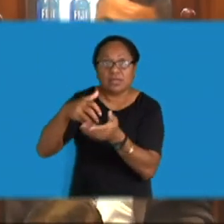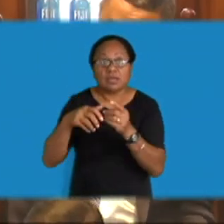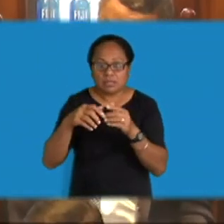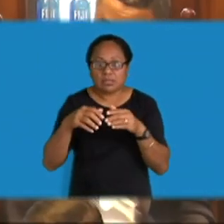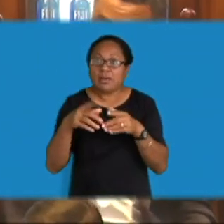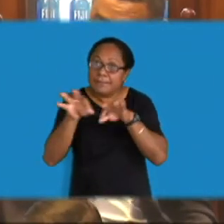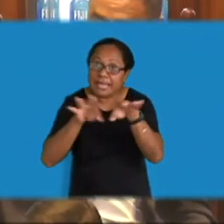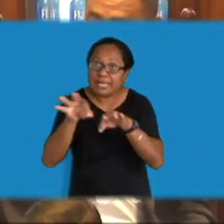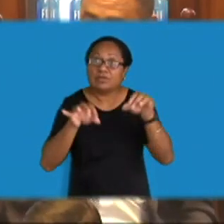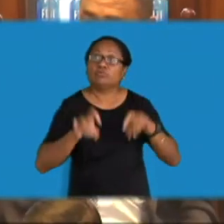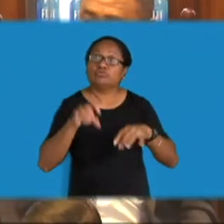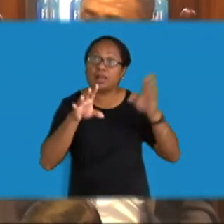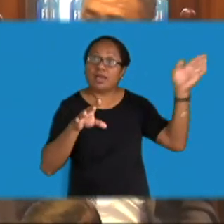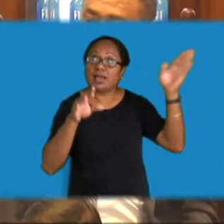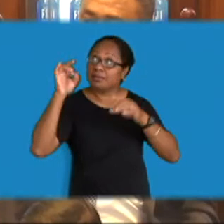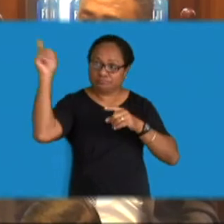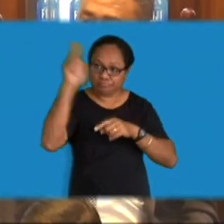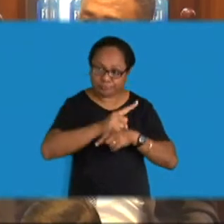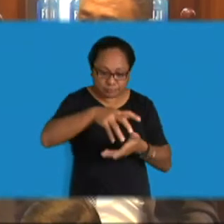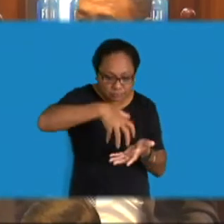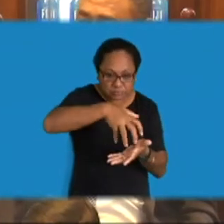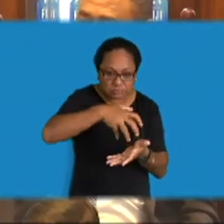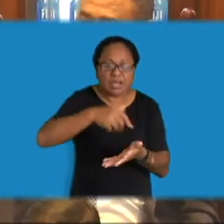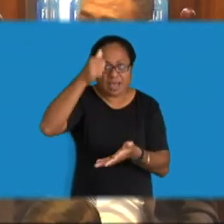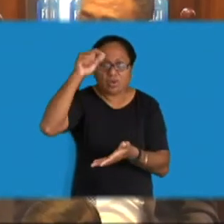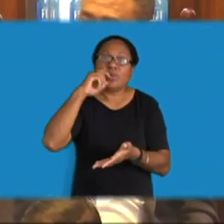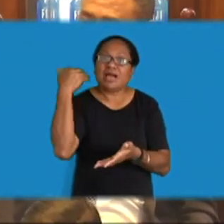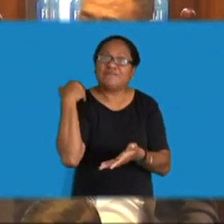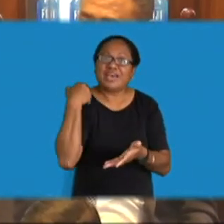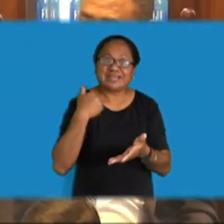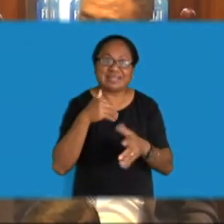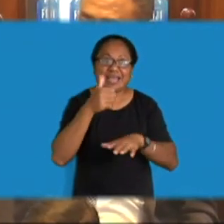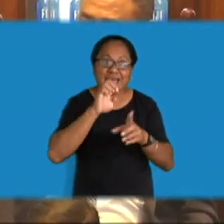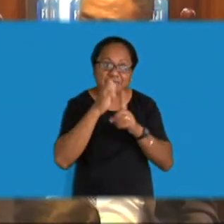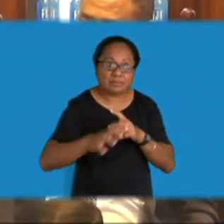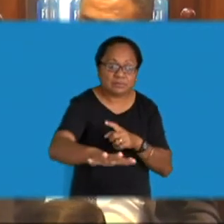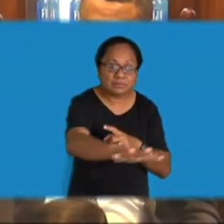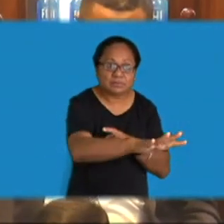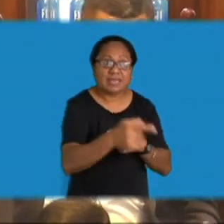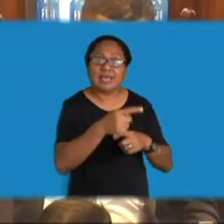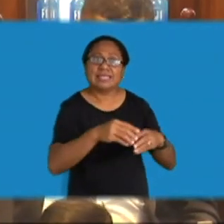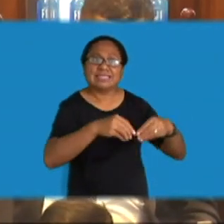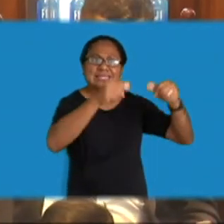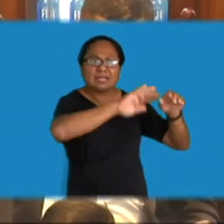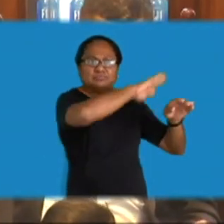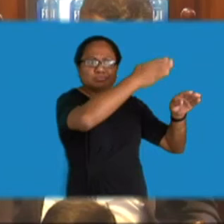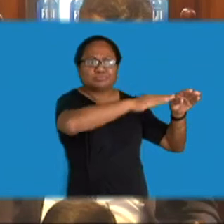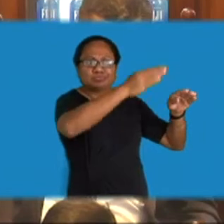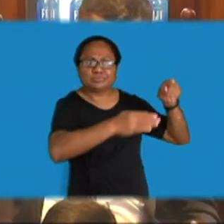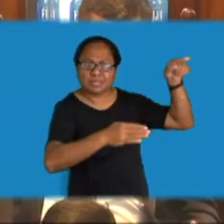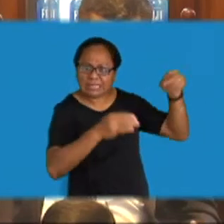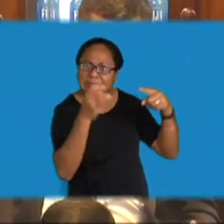Singatoka River by an Australian company, will no doubt have an effect on the surrounding environment and the nearby Sand Dunes National Park, which contains an